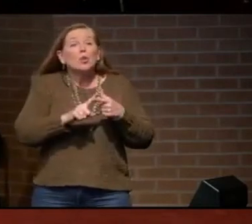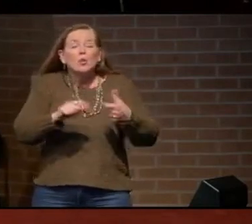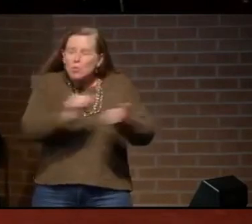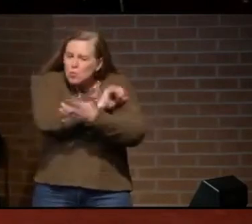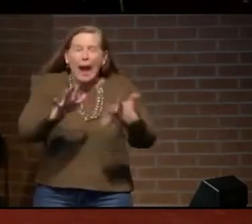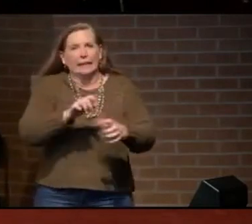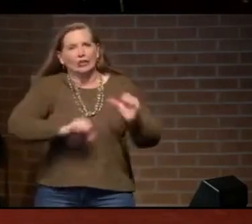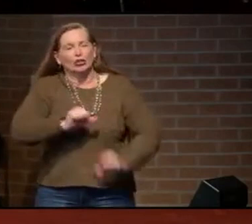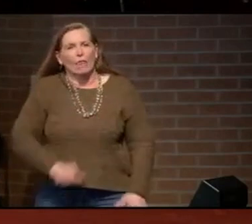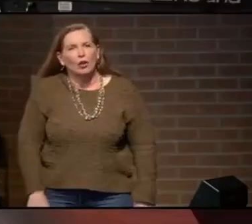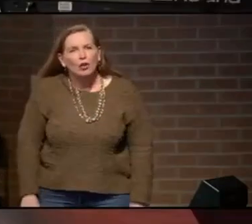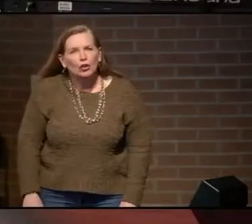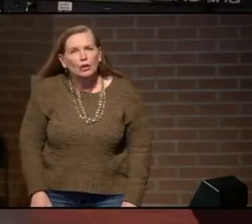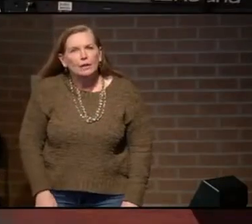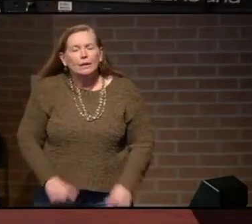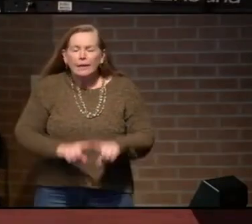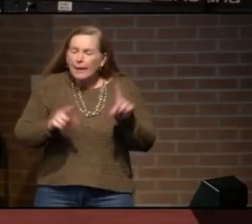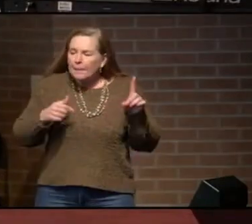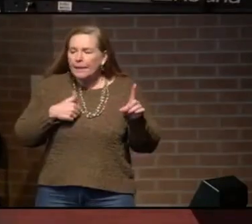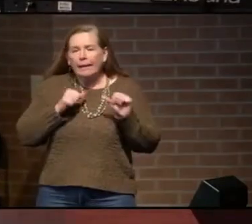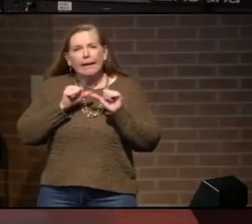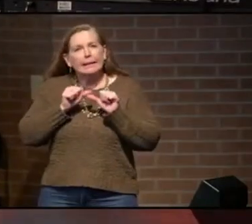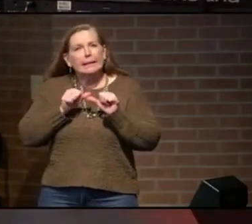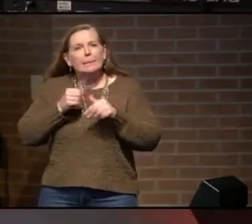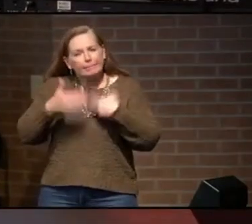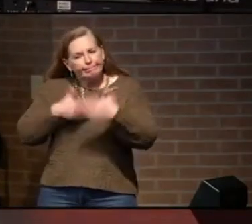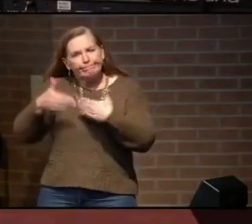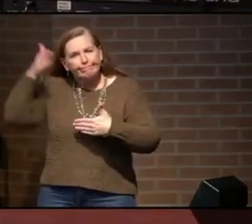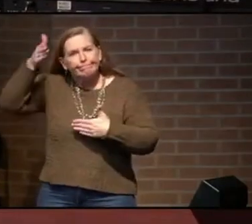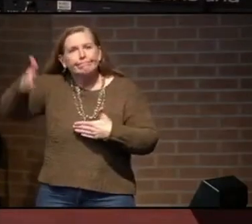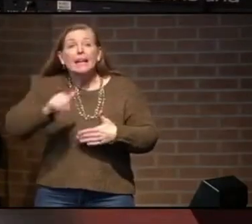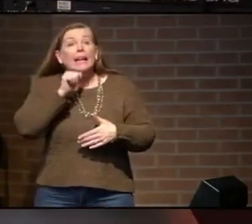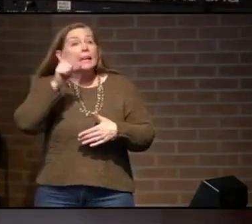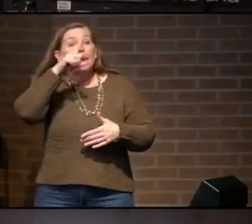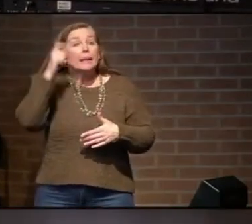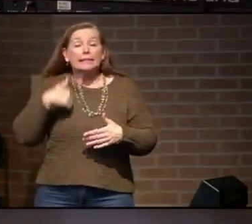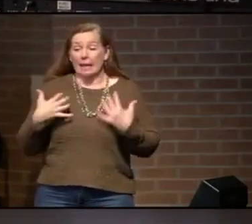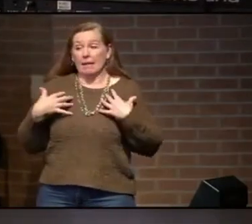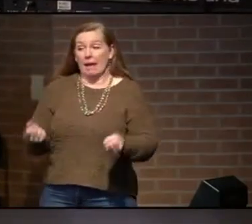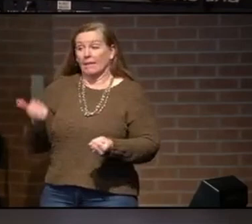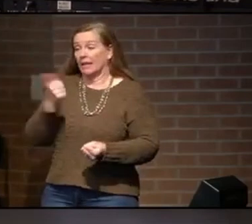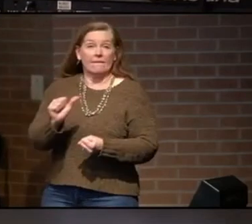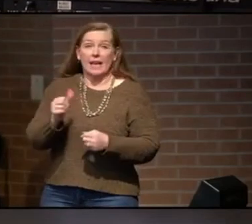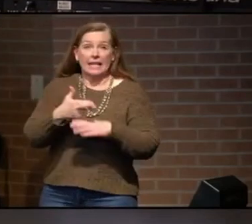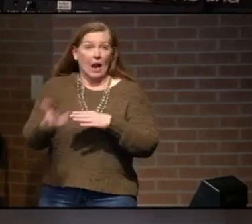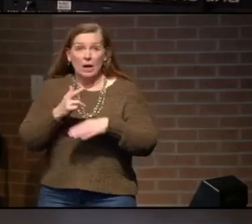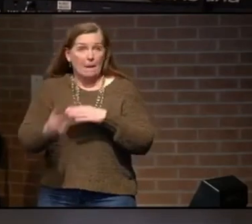other? Yet I keep moving forward. Not because I am confident of any